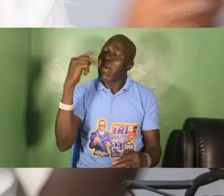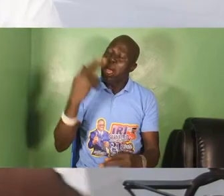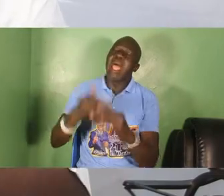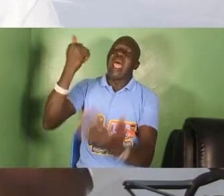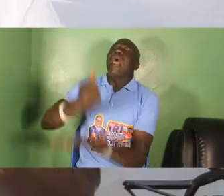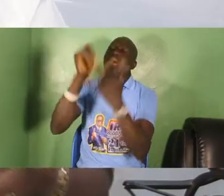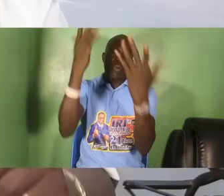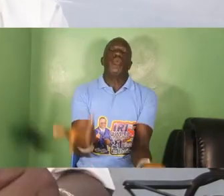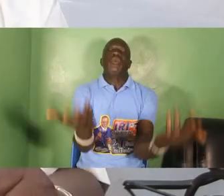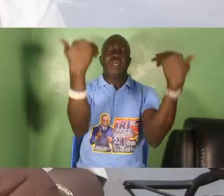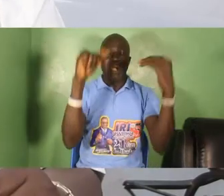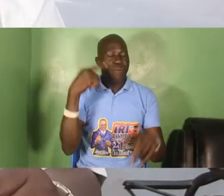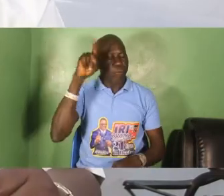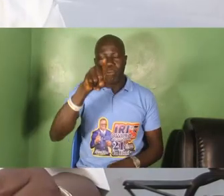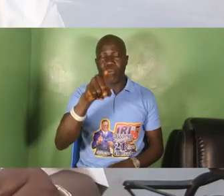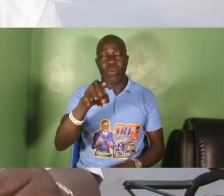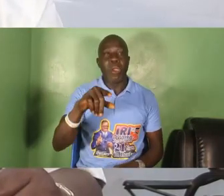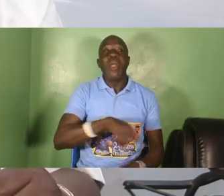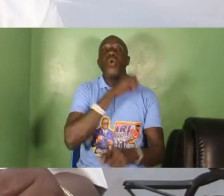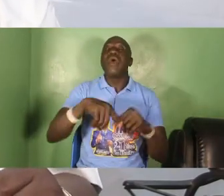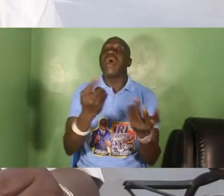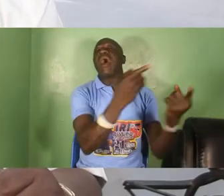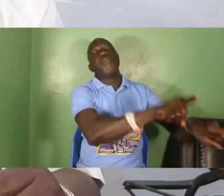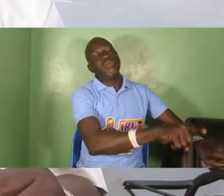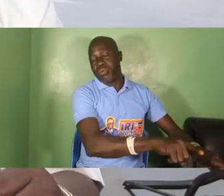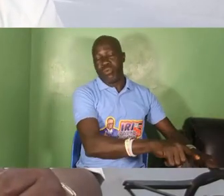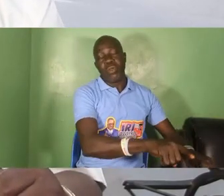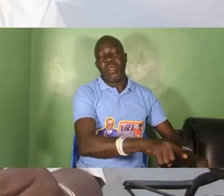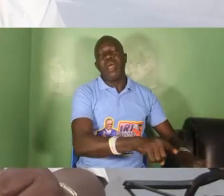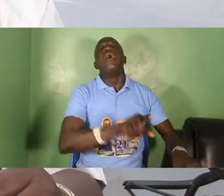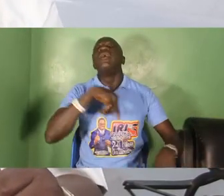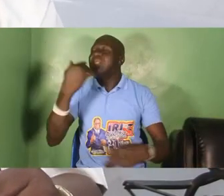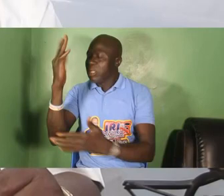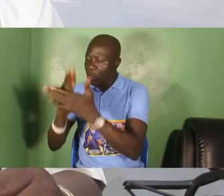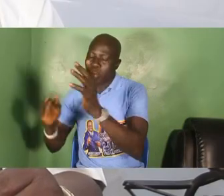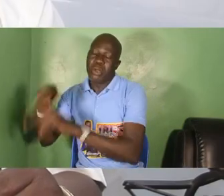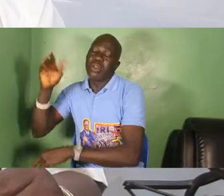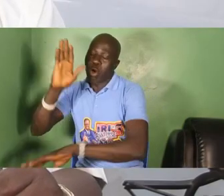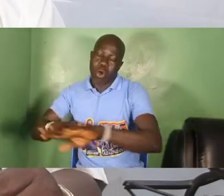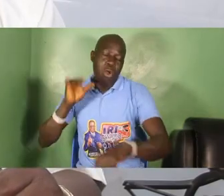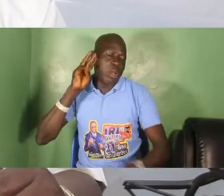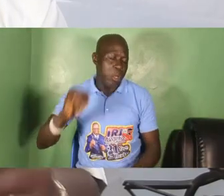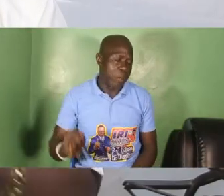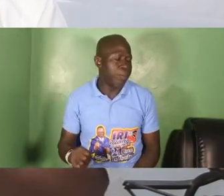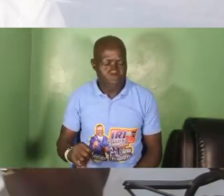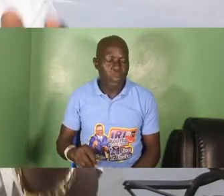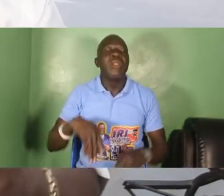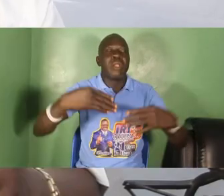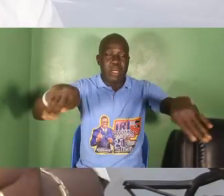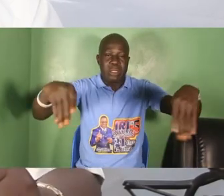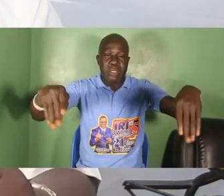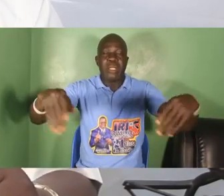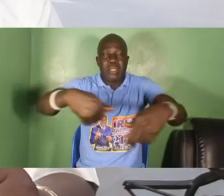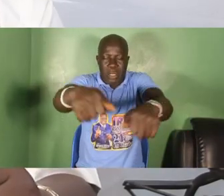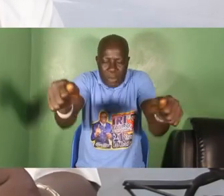Jesus, that help will rise. What happened? She said somebody's just called her. Don't tell that. They